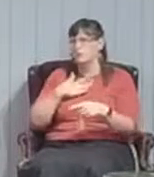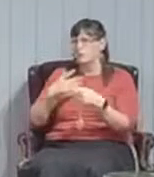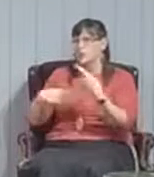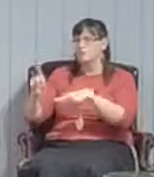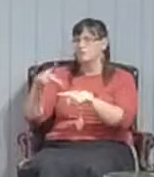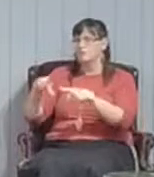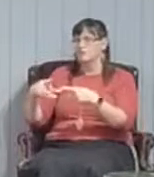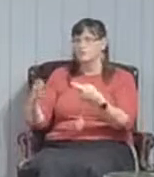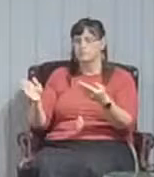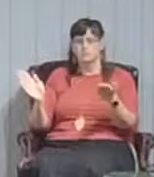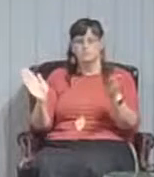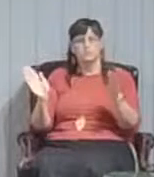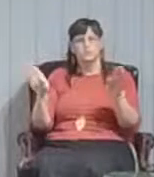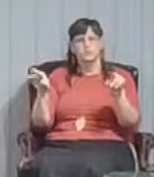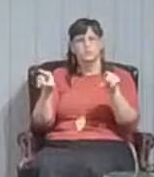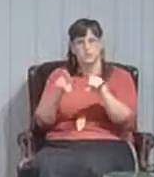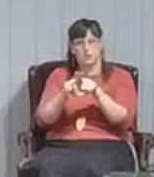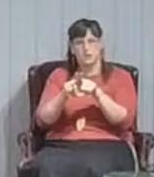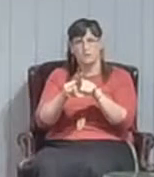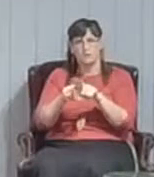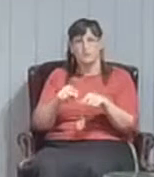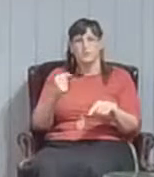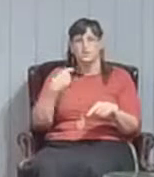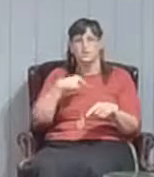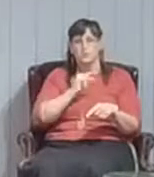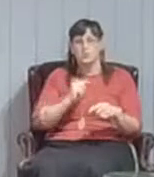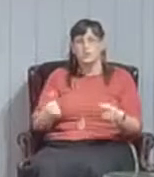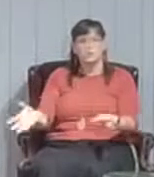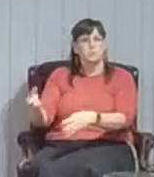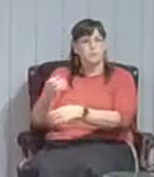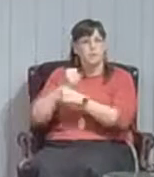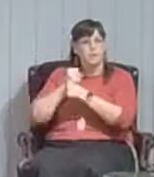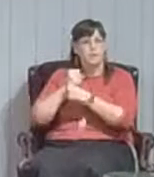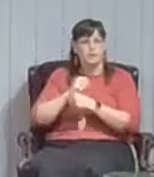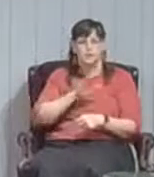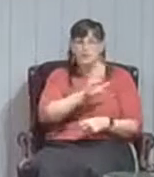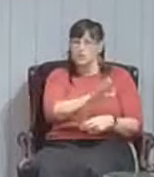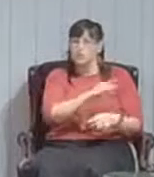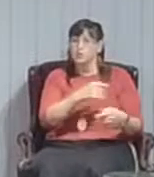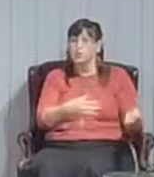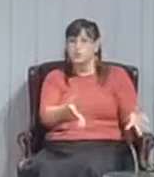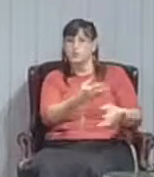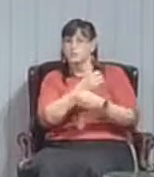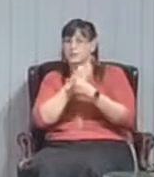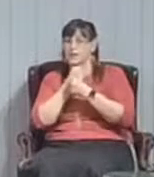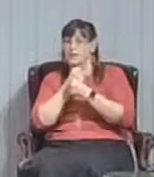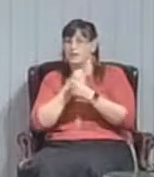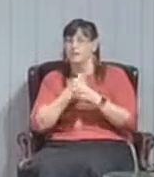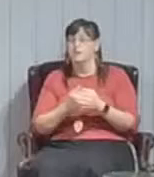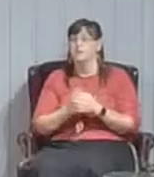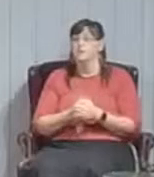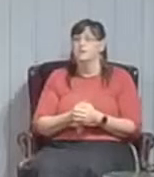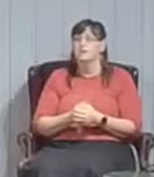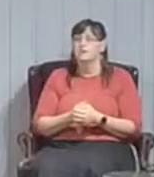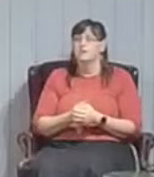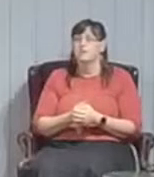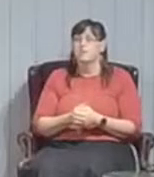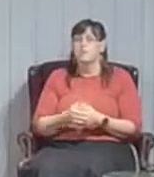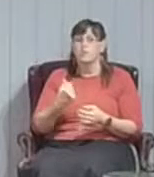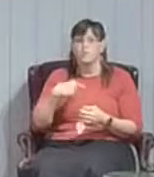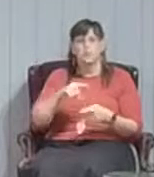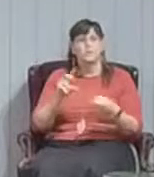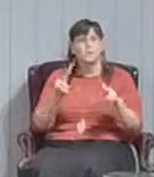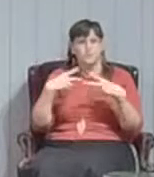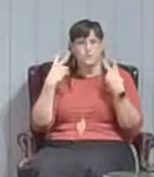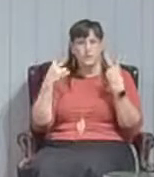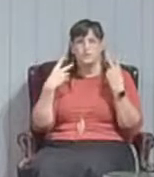We were taken, and you were taken and removed to another place, and we were taken and removed to another place. We're